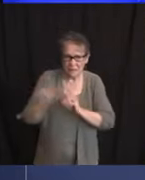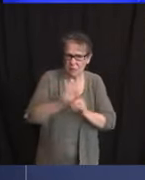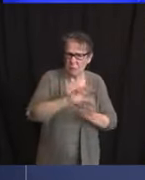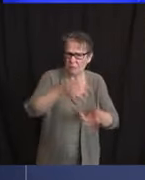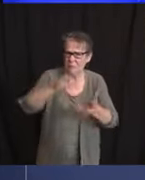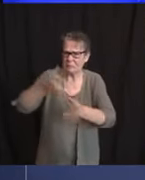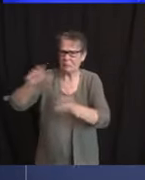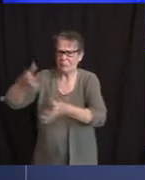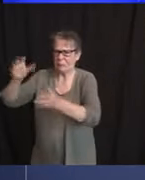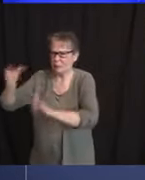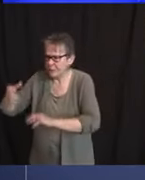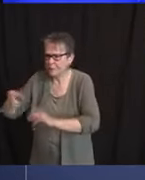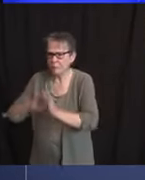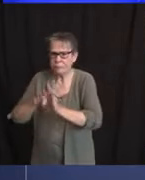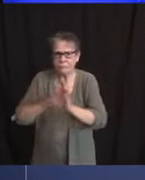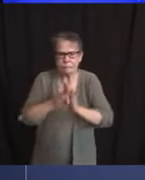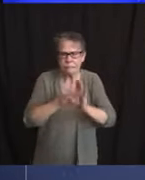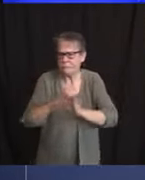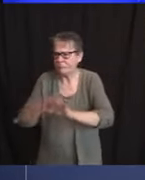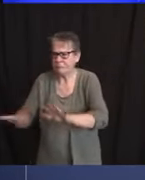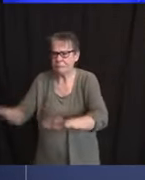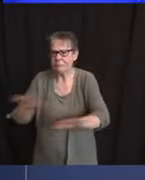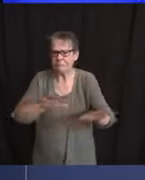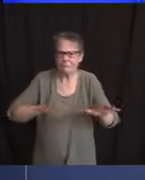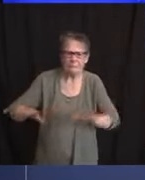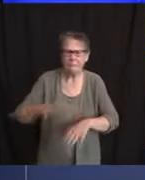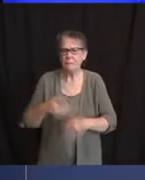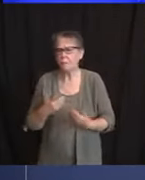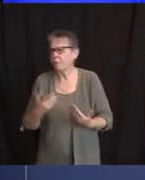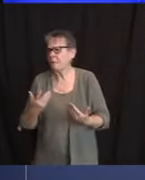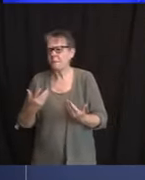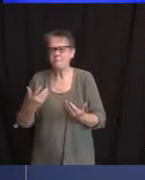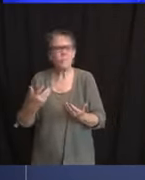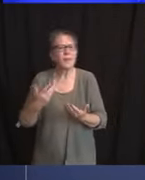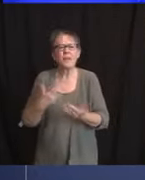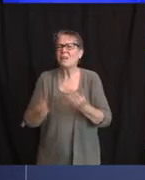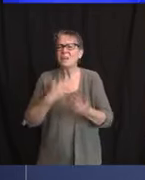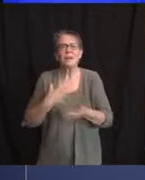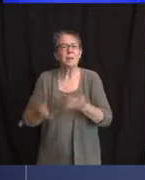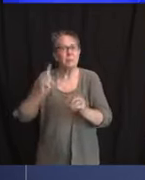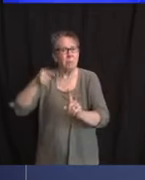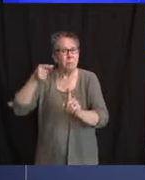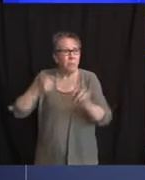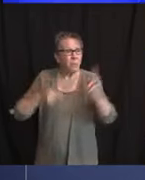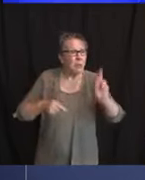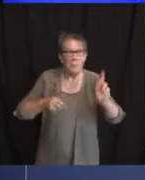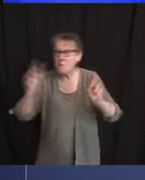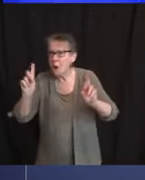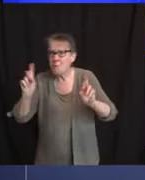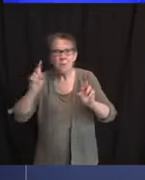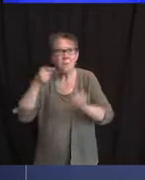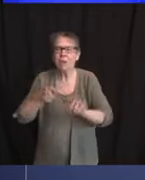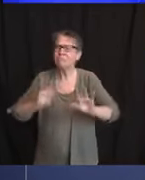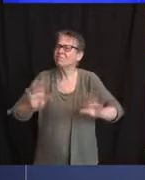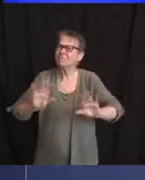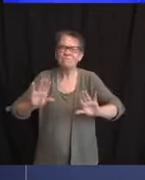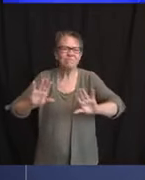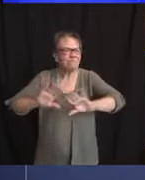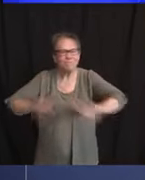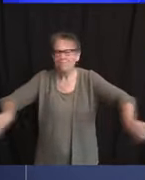issue. When I voted for funding for flooding in the Mississippi, wildfires in the West, Hurricane Katrina, I never